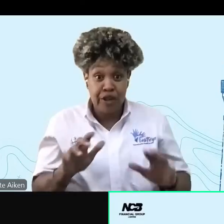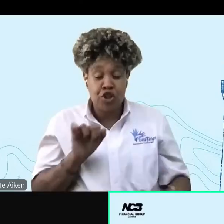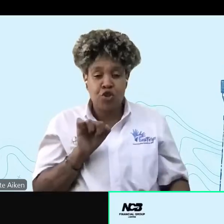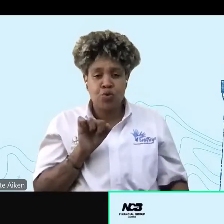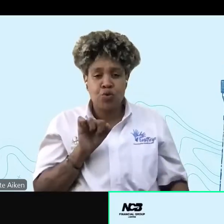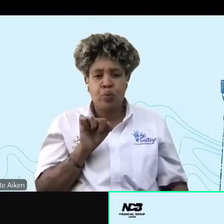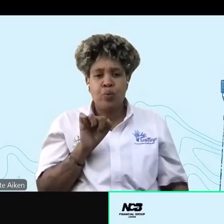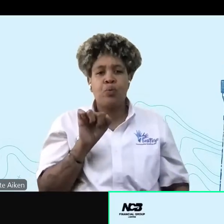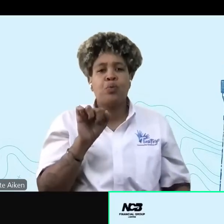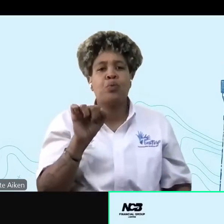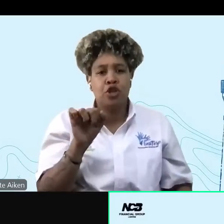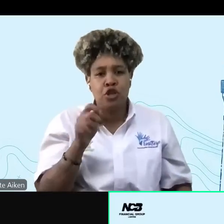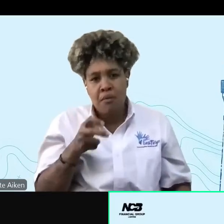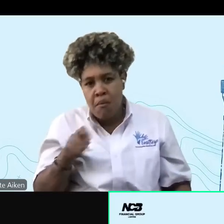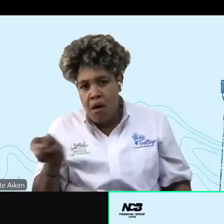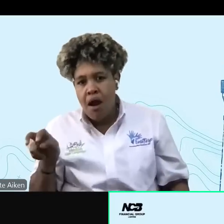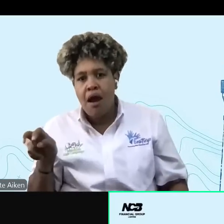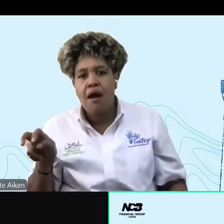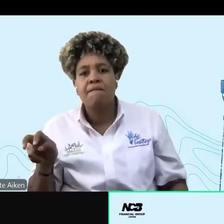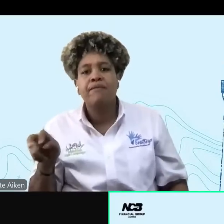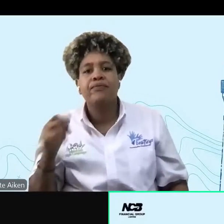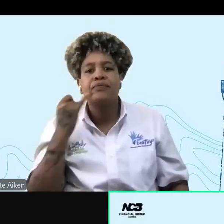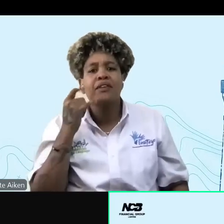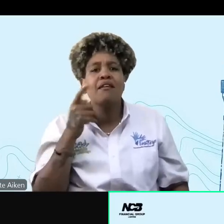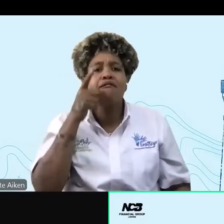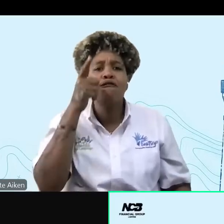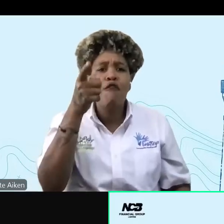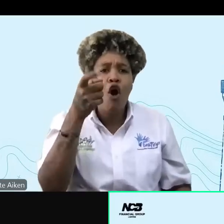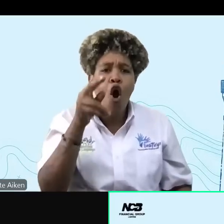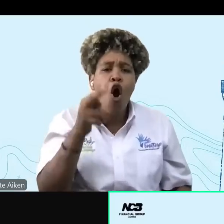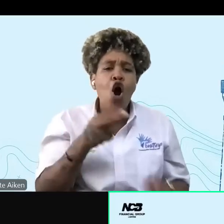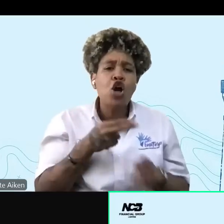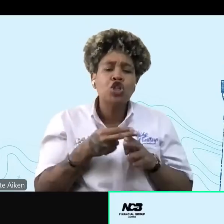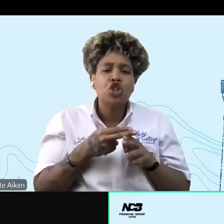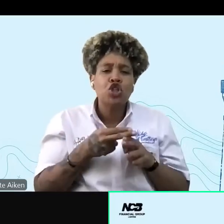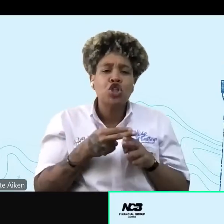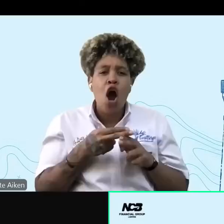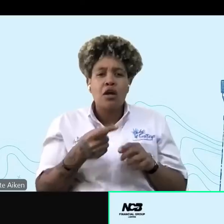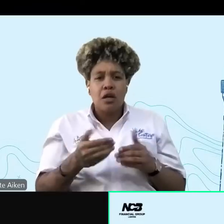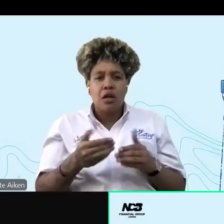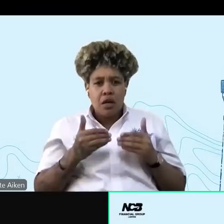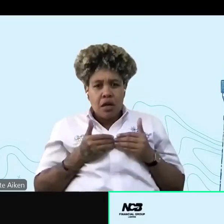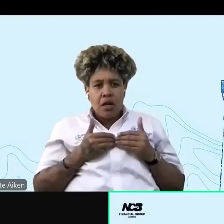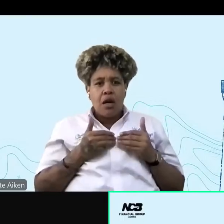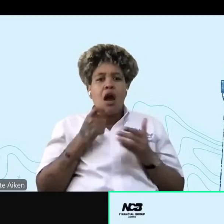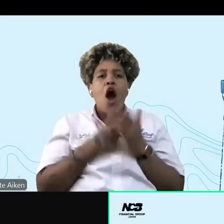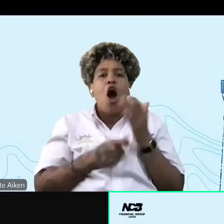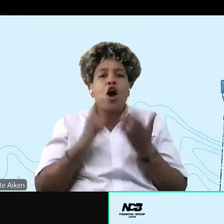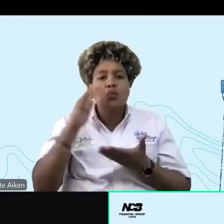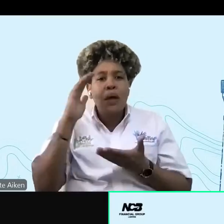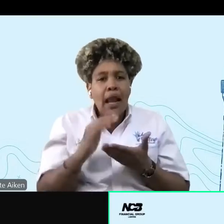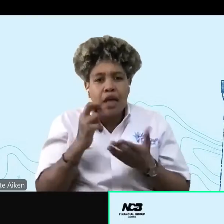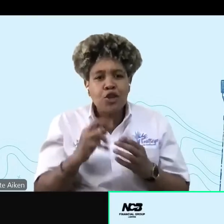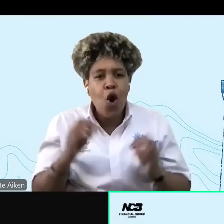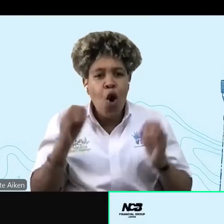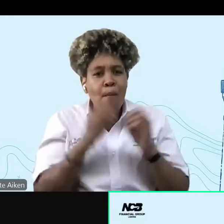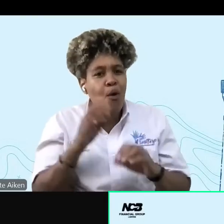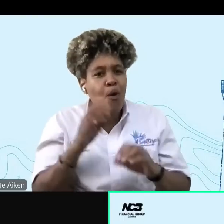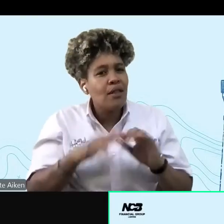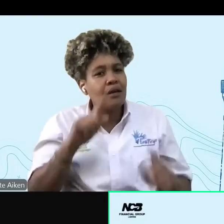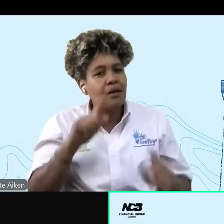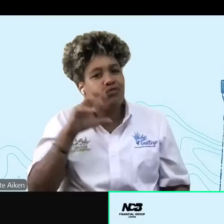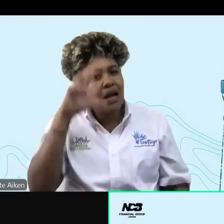will happen is if you went longer distance or shorter distance, the cost would therefore be less or more than what was